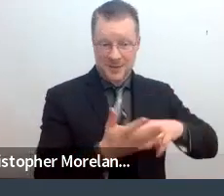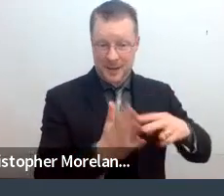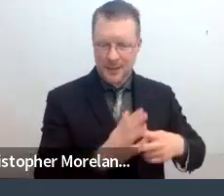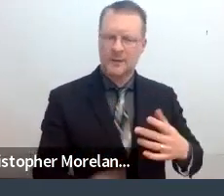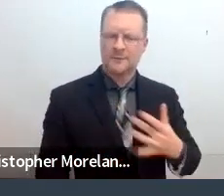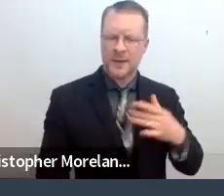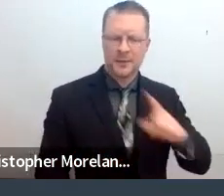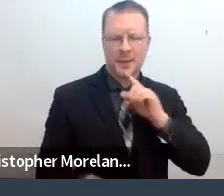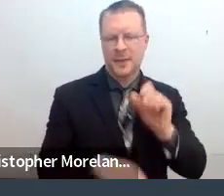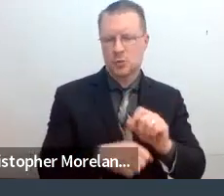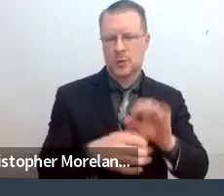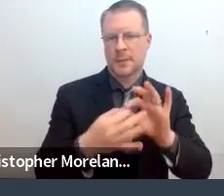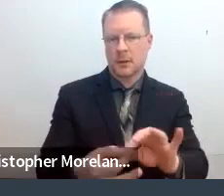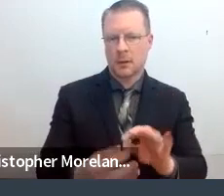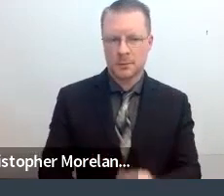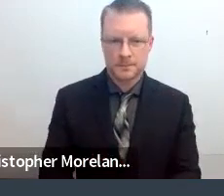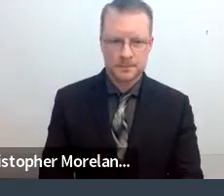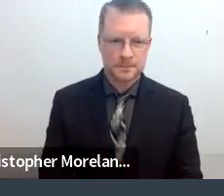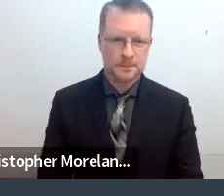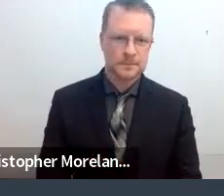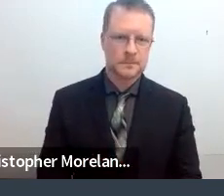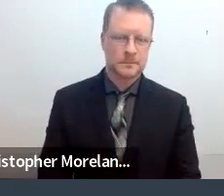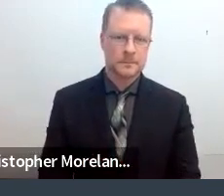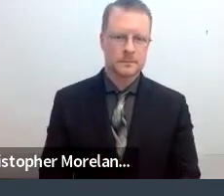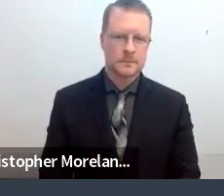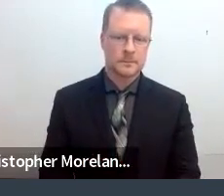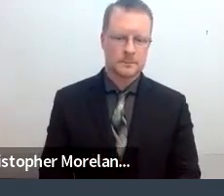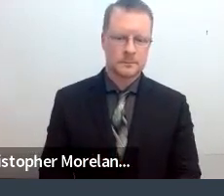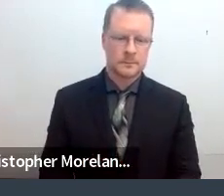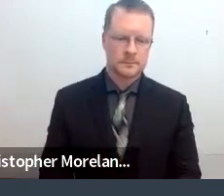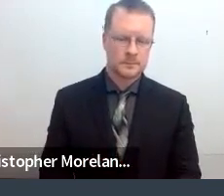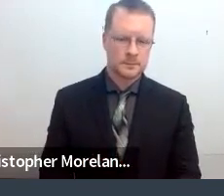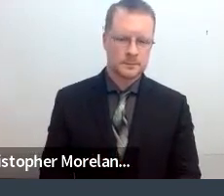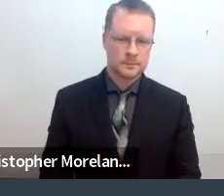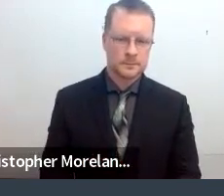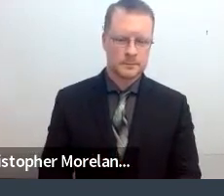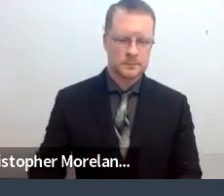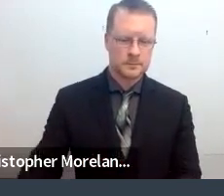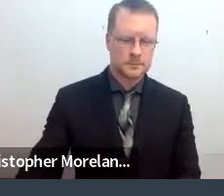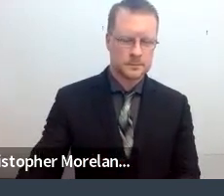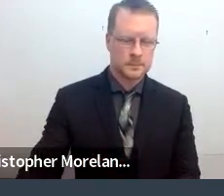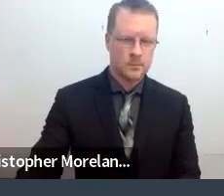valued, namely, feeling that they truly belong.